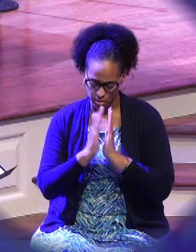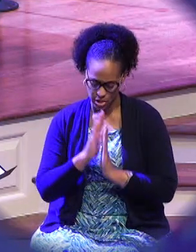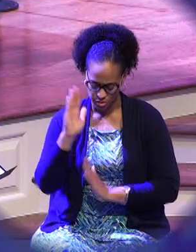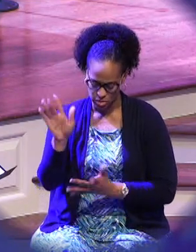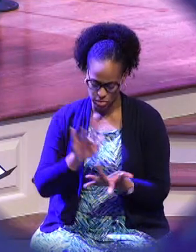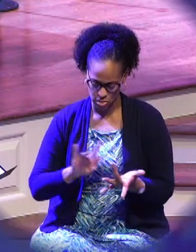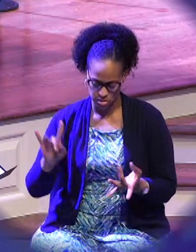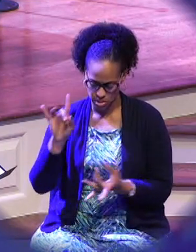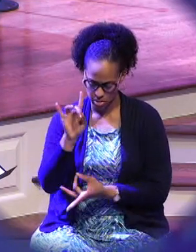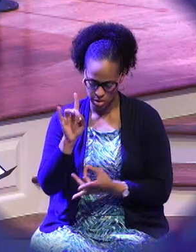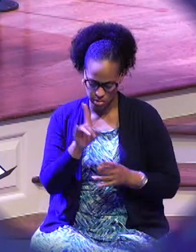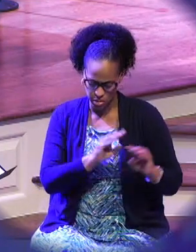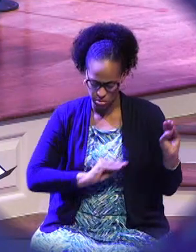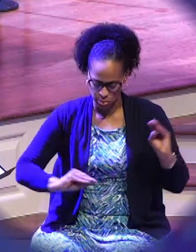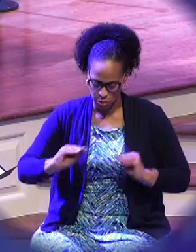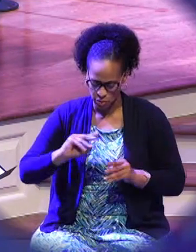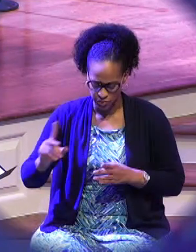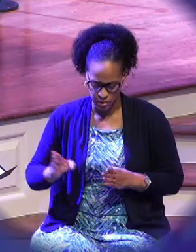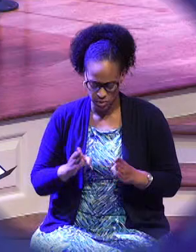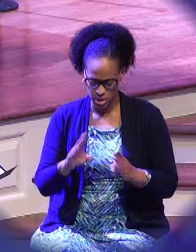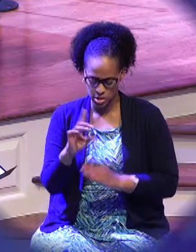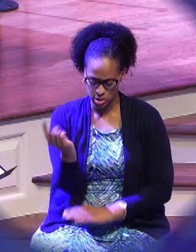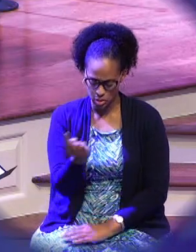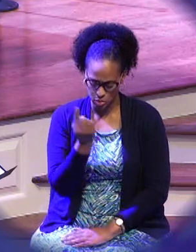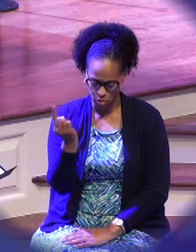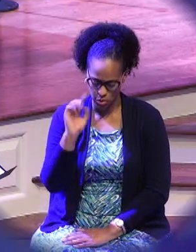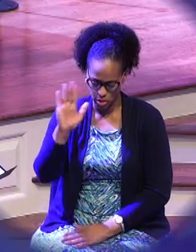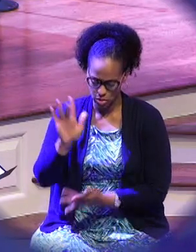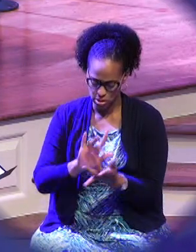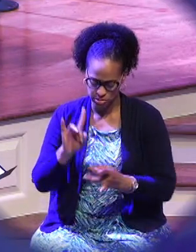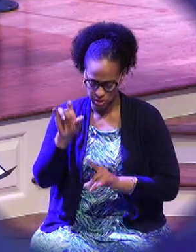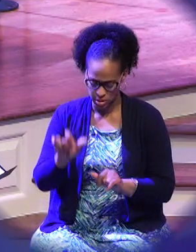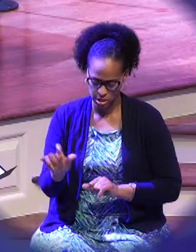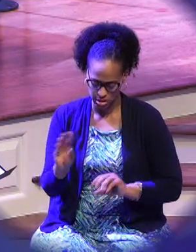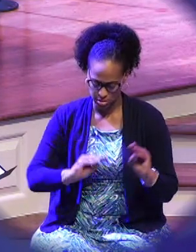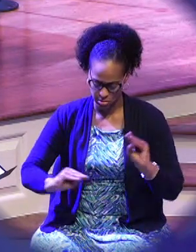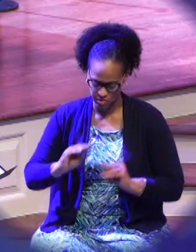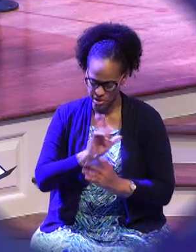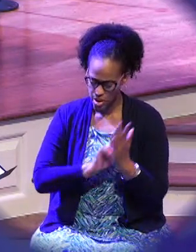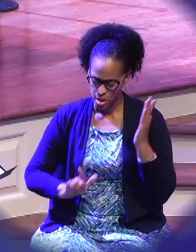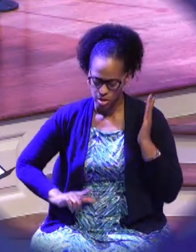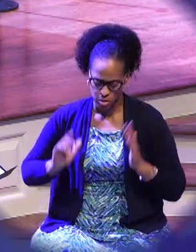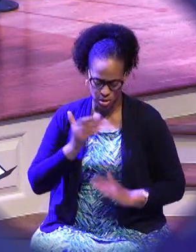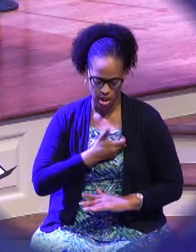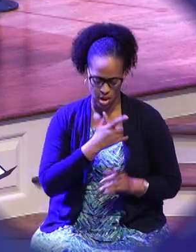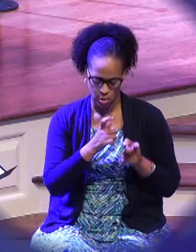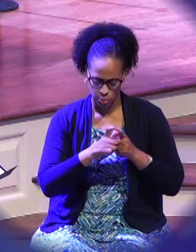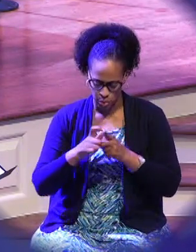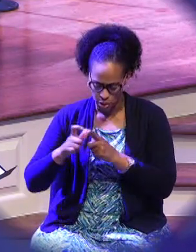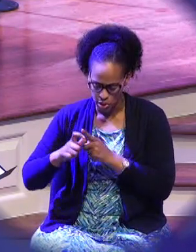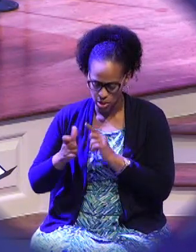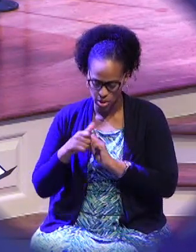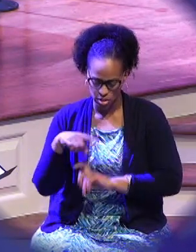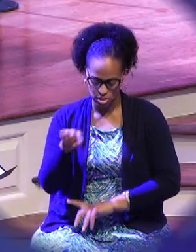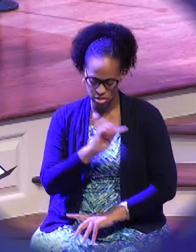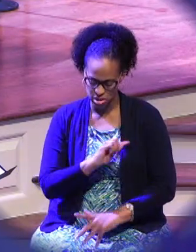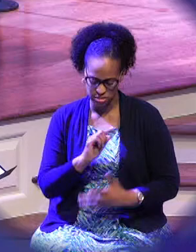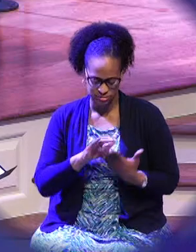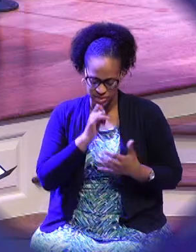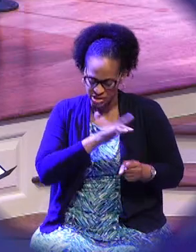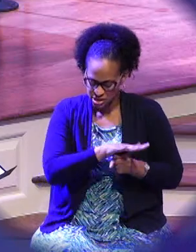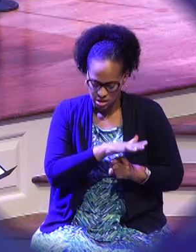would move in ways that only your spirit can move. Lord, our words fall short.